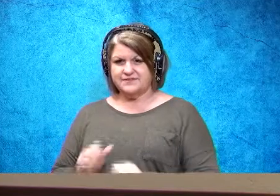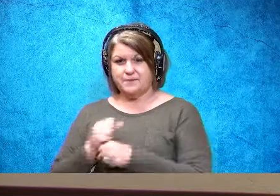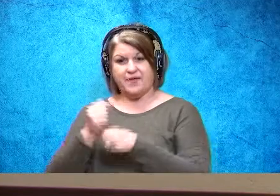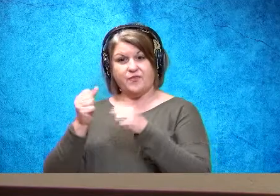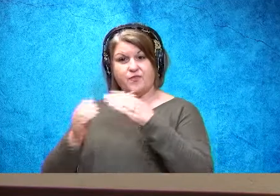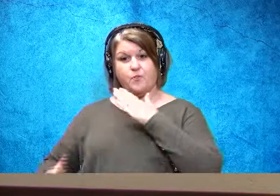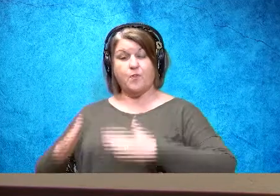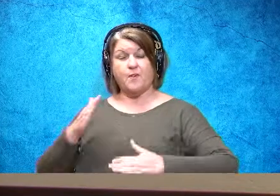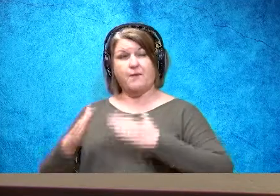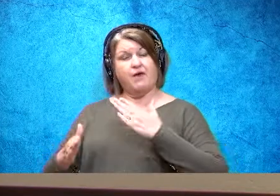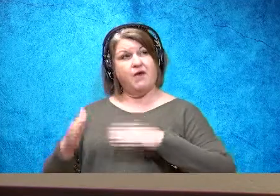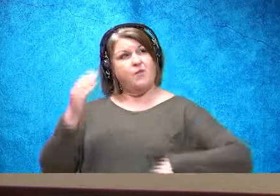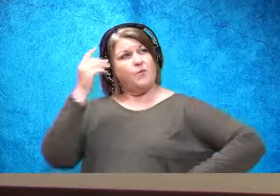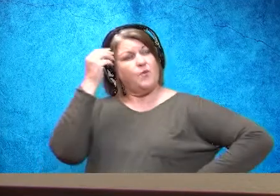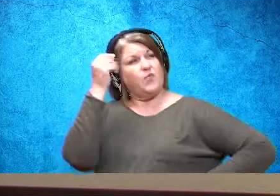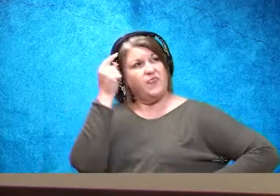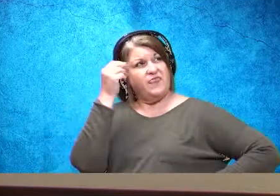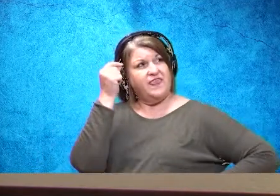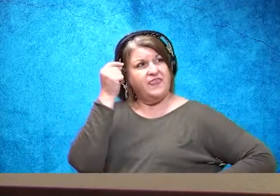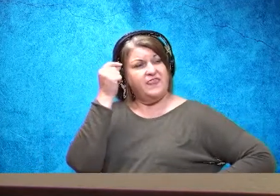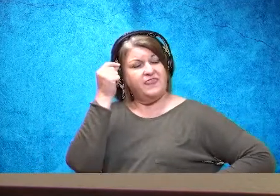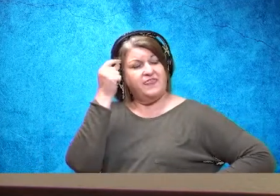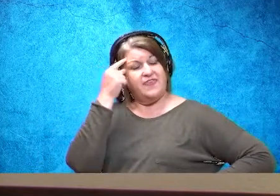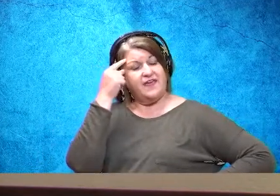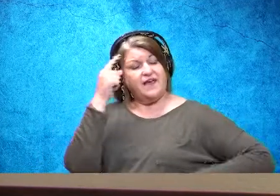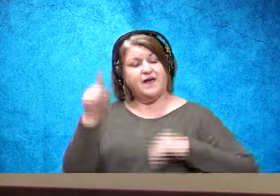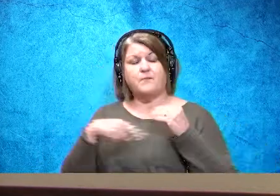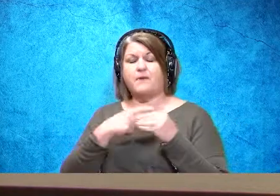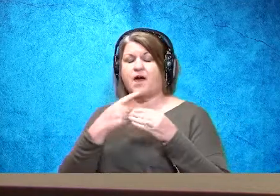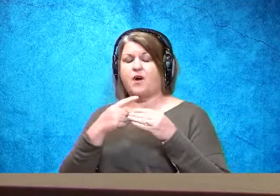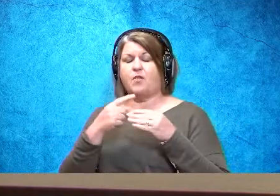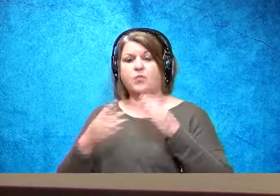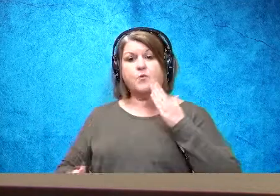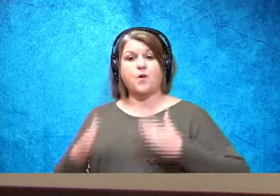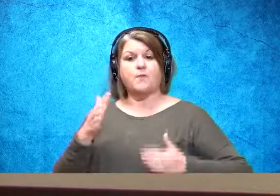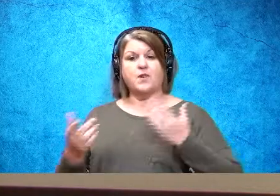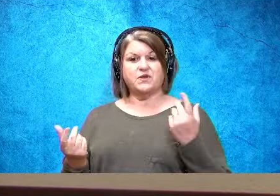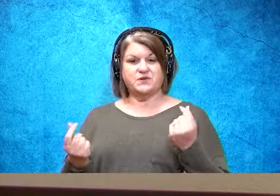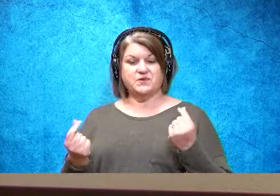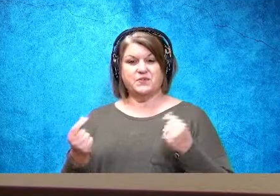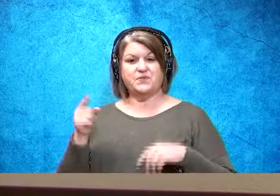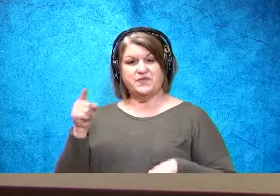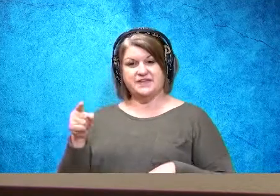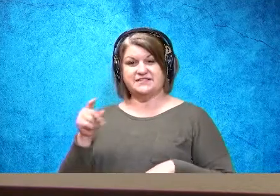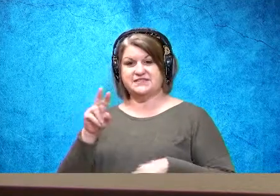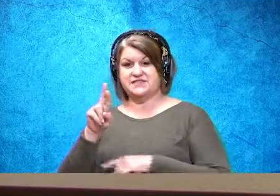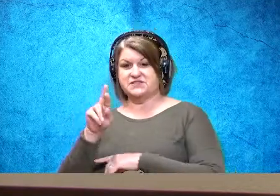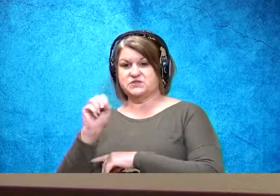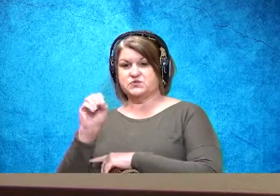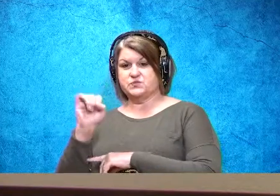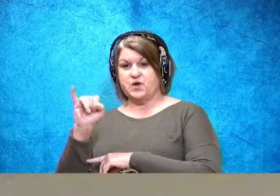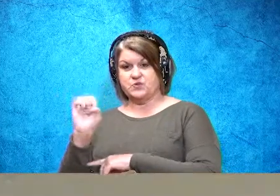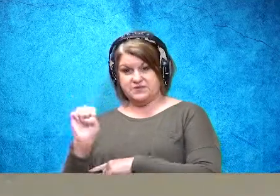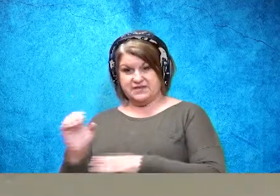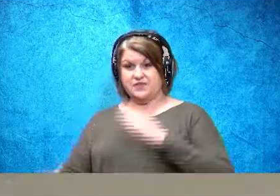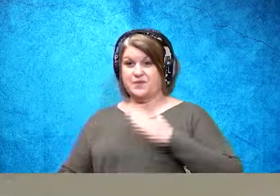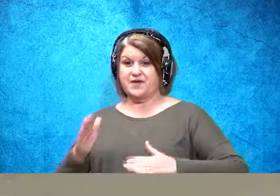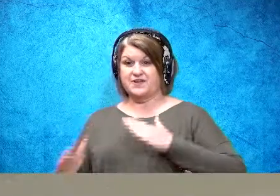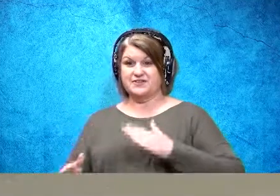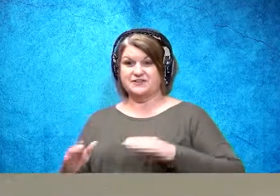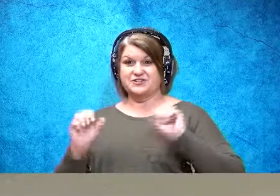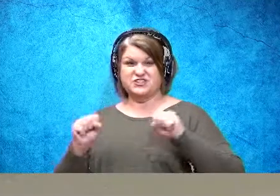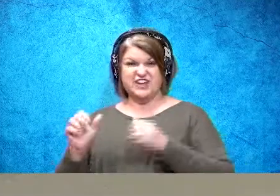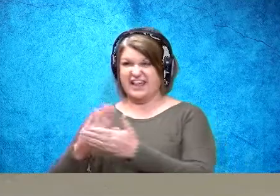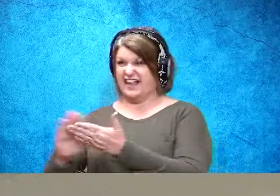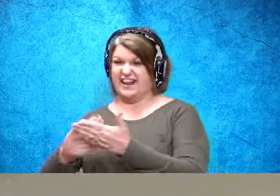we want to think about what our robot can do. This is Rosie, the robot made XB500. She can clean your house.